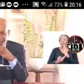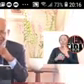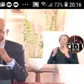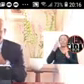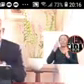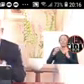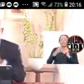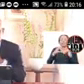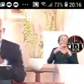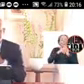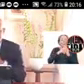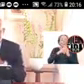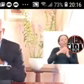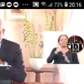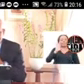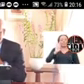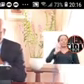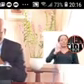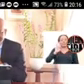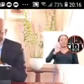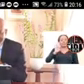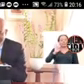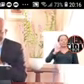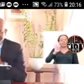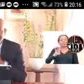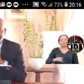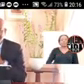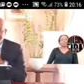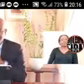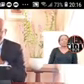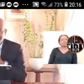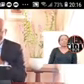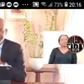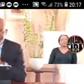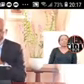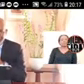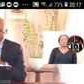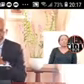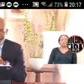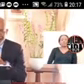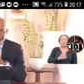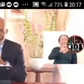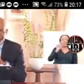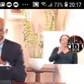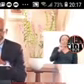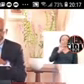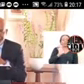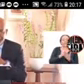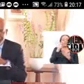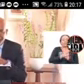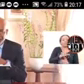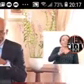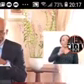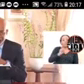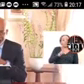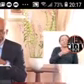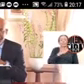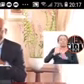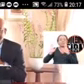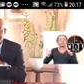clause 8 of the new directive, and we're saying that Saturday 20th and Sunday